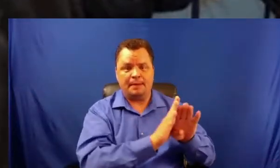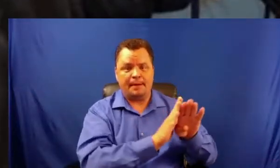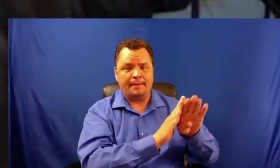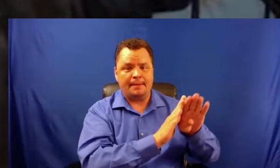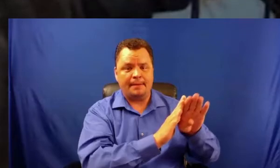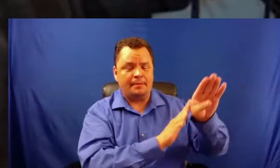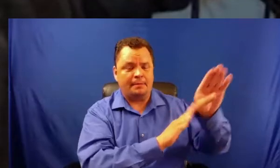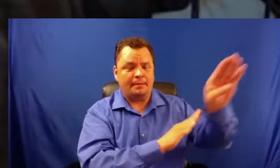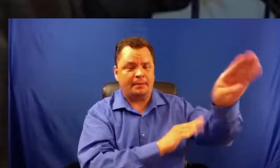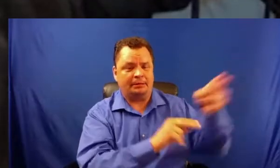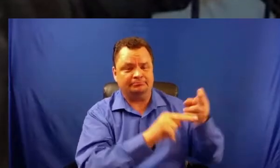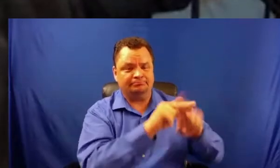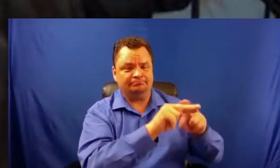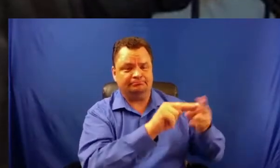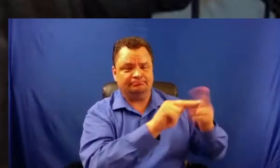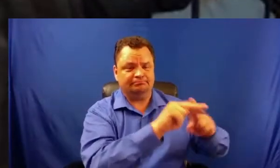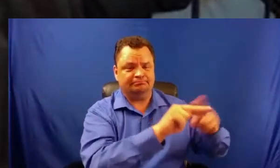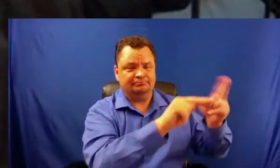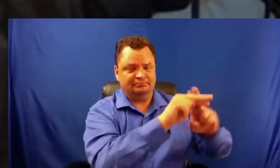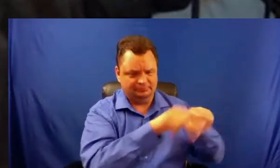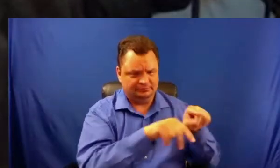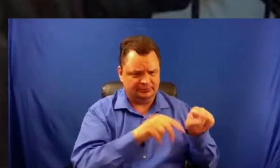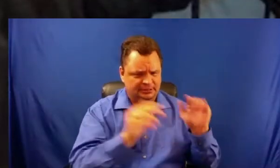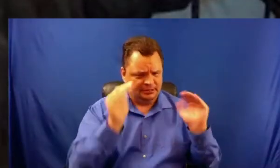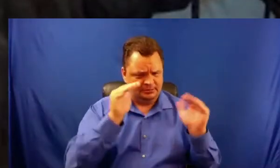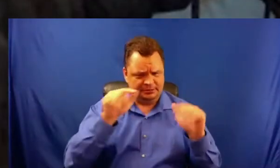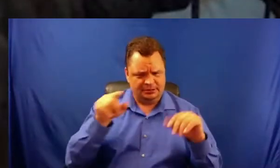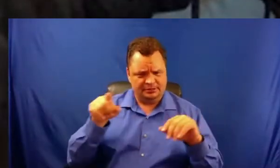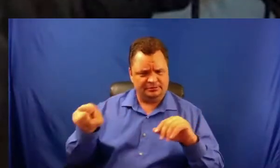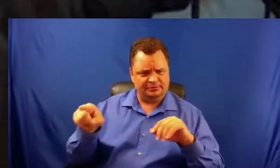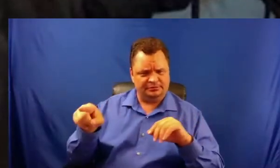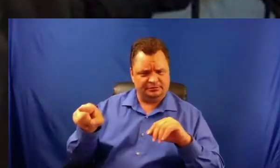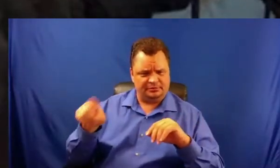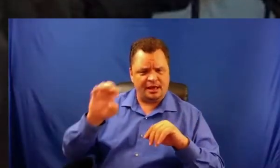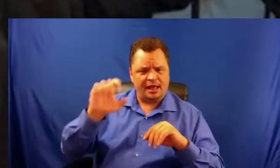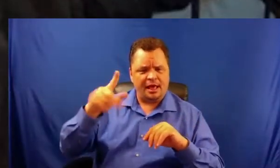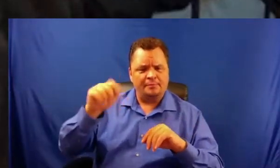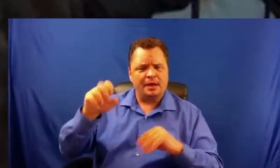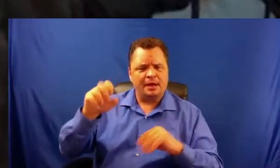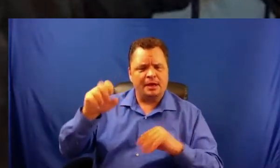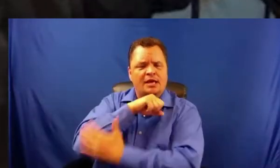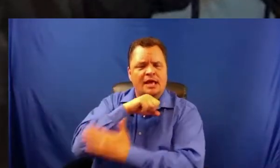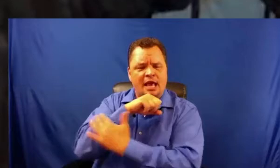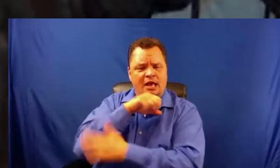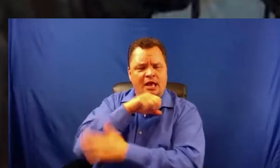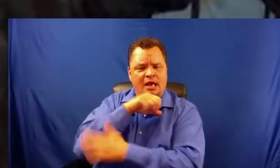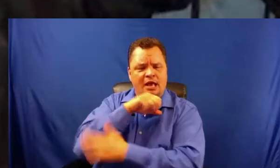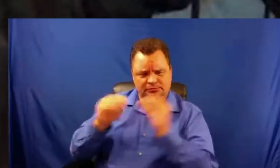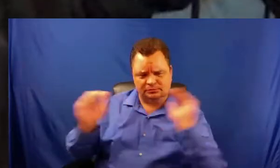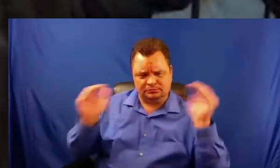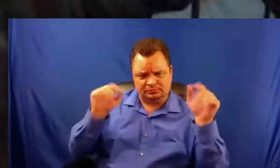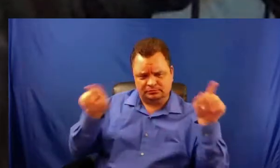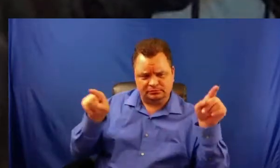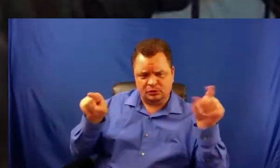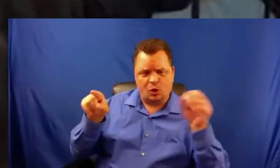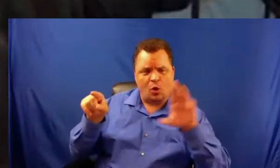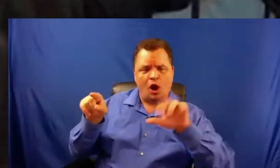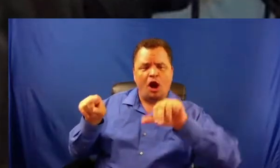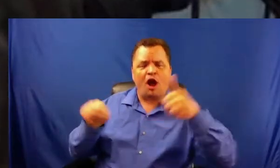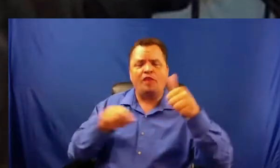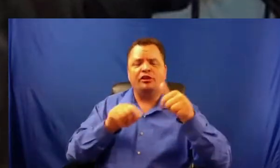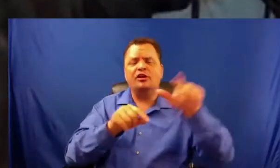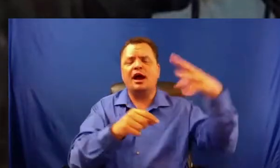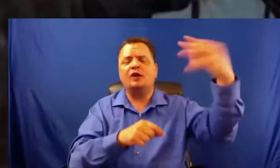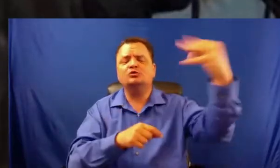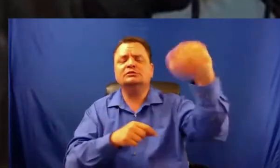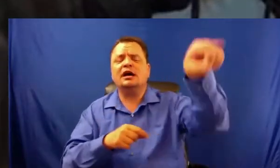previous peaks of El Paso County residents, or are some of this from outside? It's apples to apples, apples to